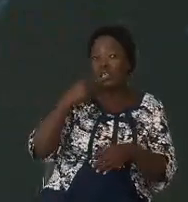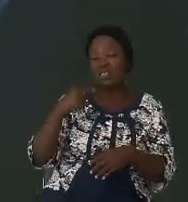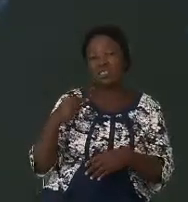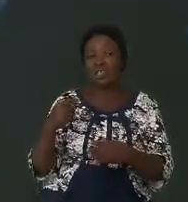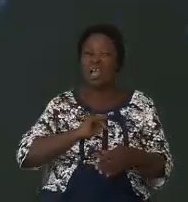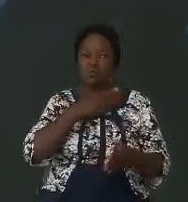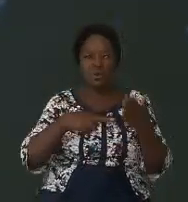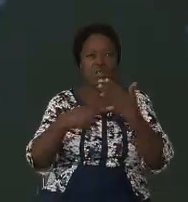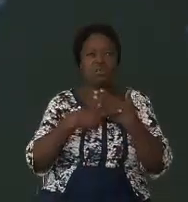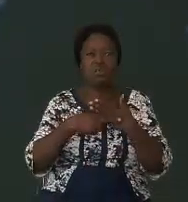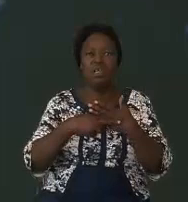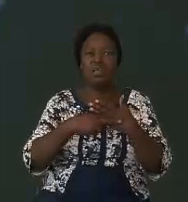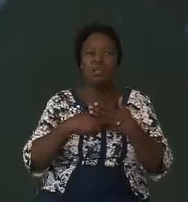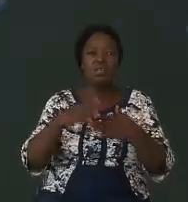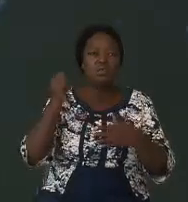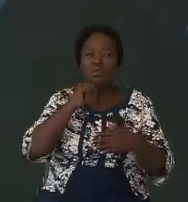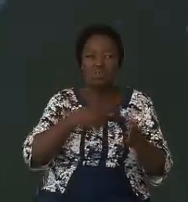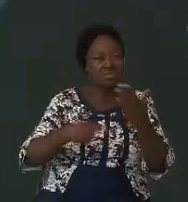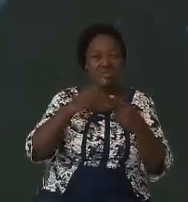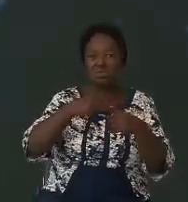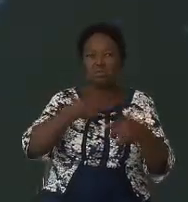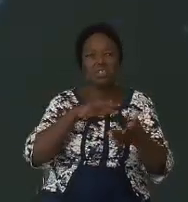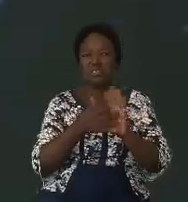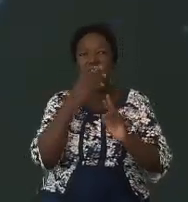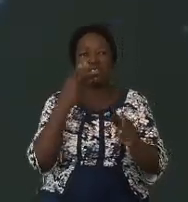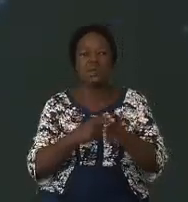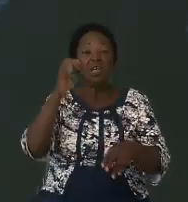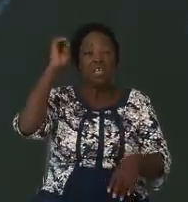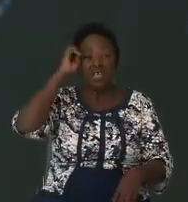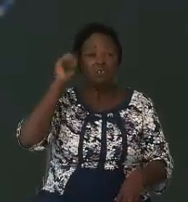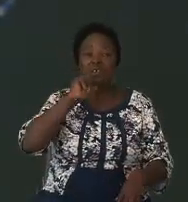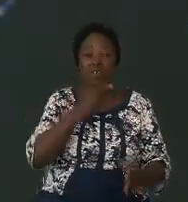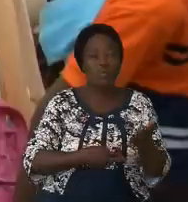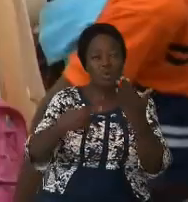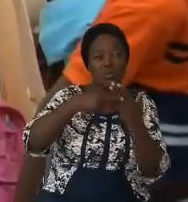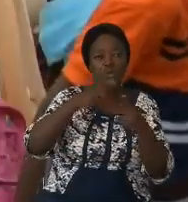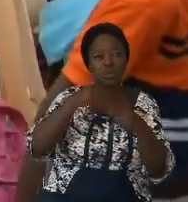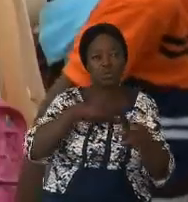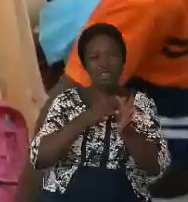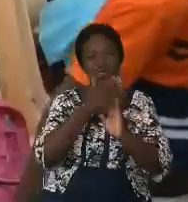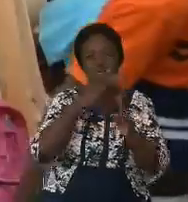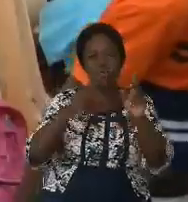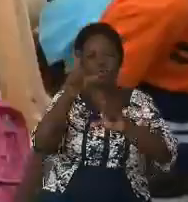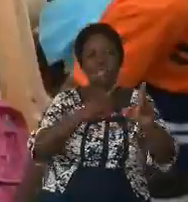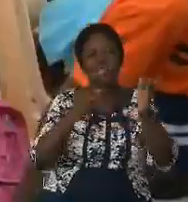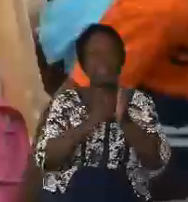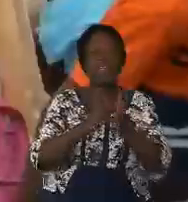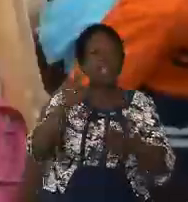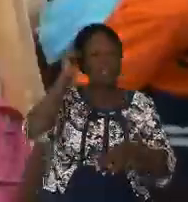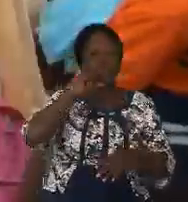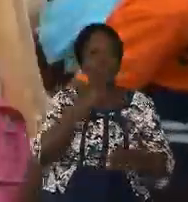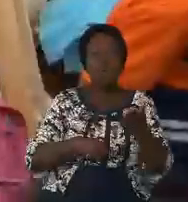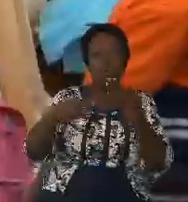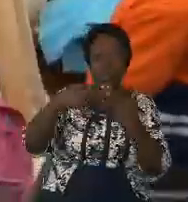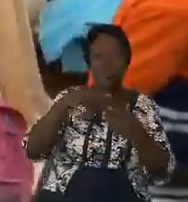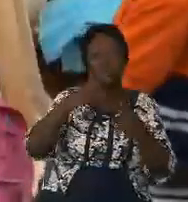then the evil spirit is saying, I will return, he will not return to me. He will not